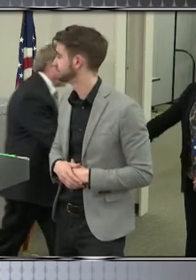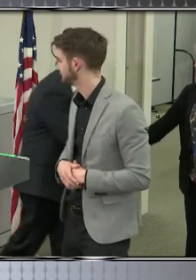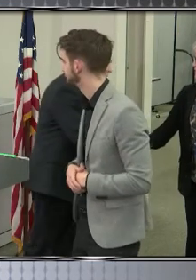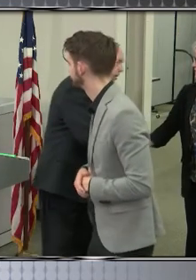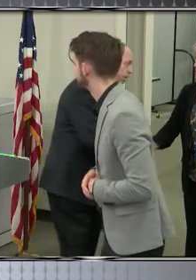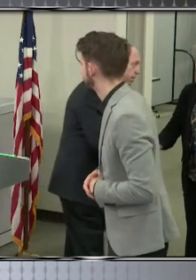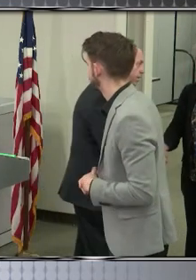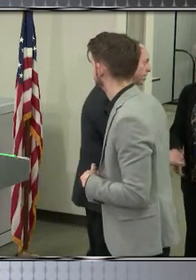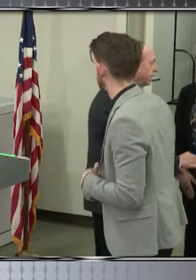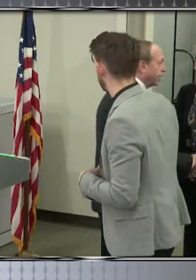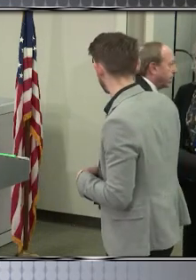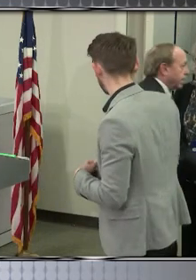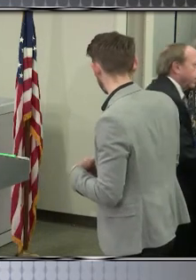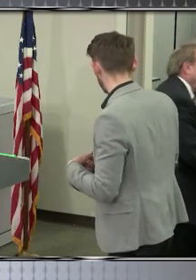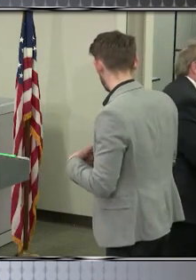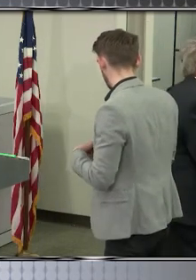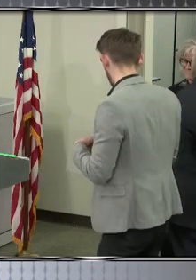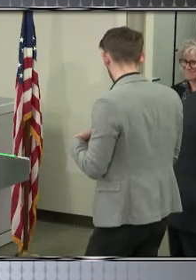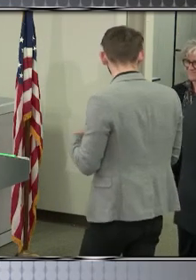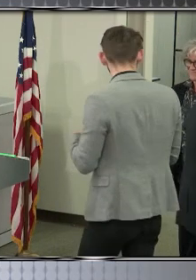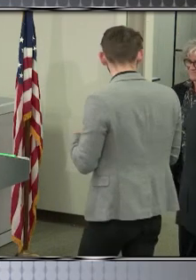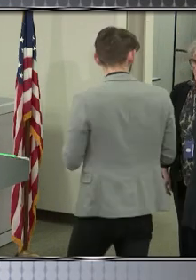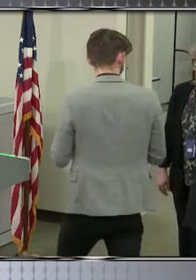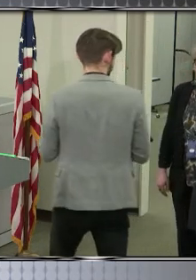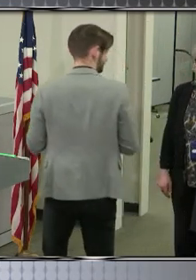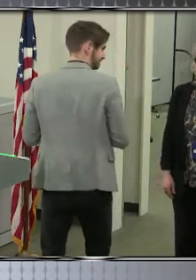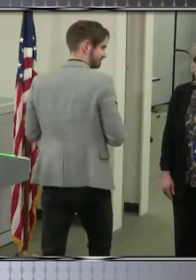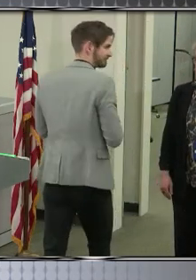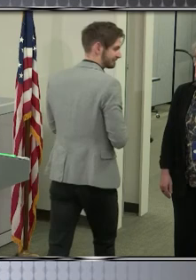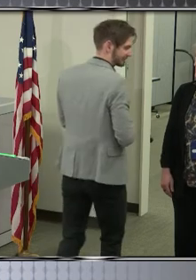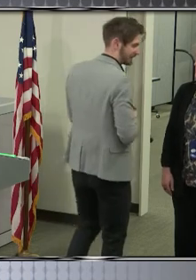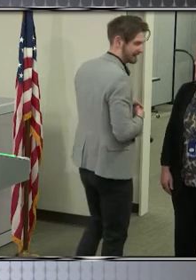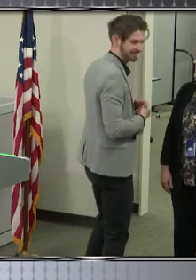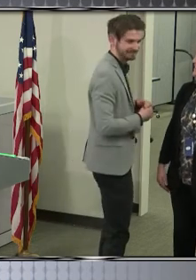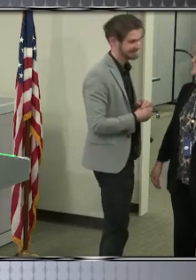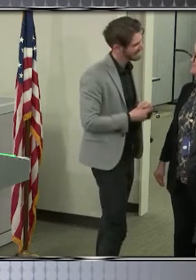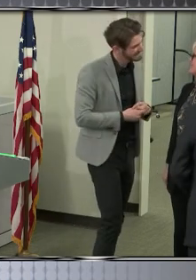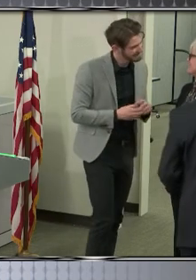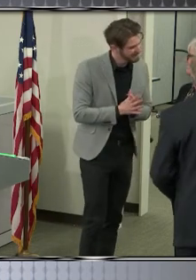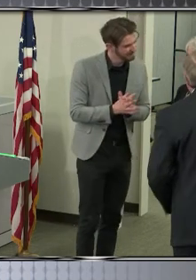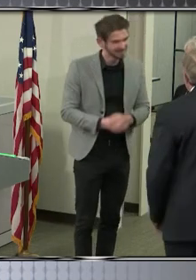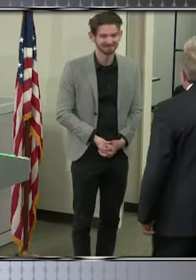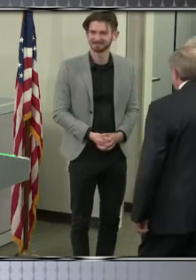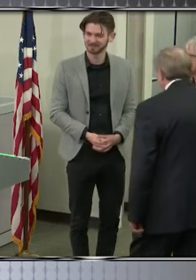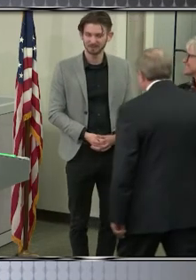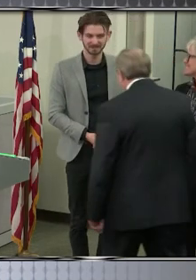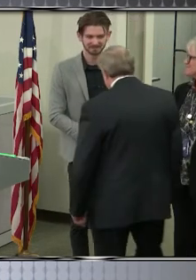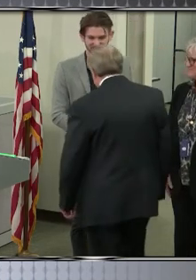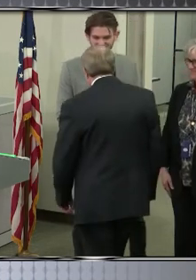Thank you. Appreciate it. Yeah. Thank you so much.